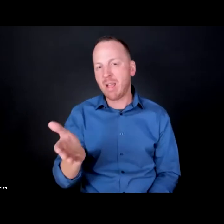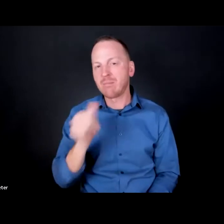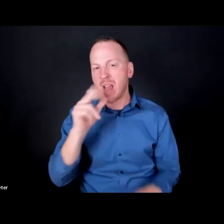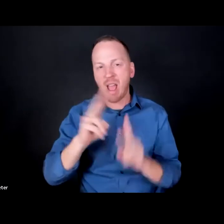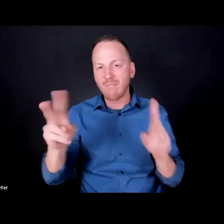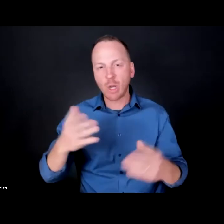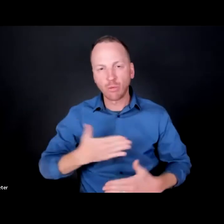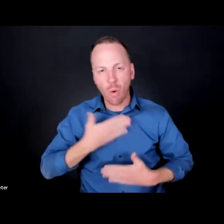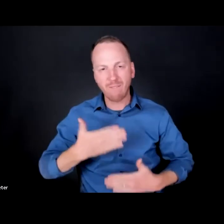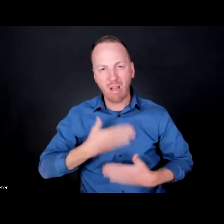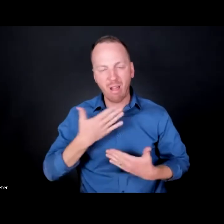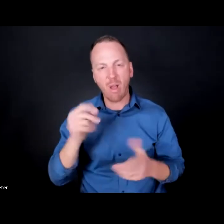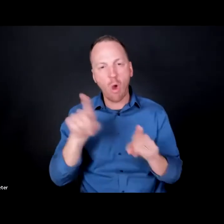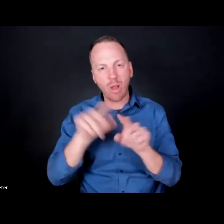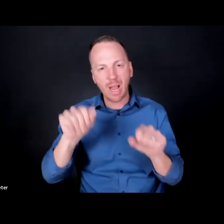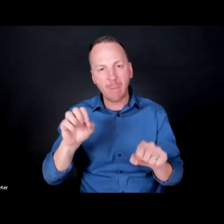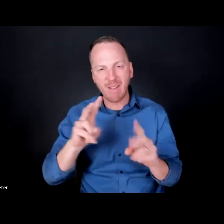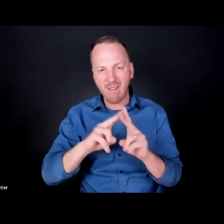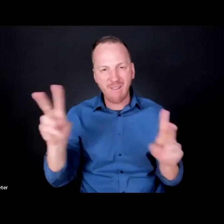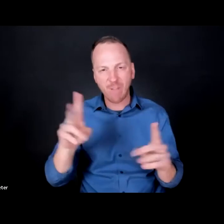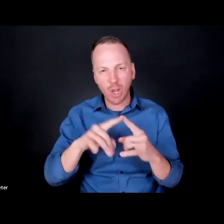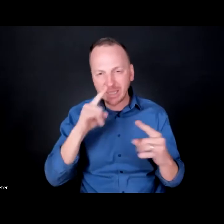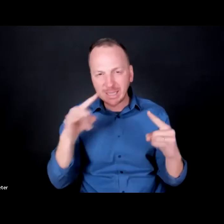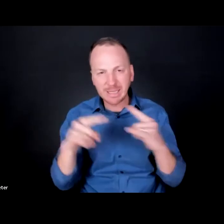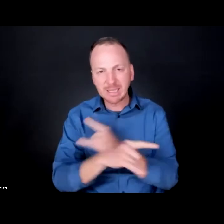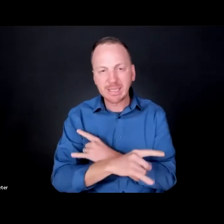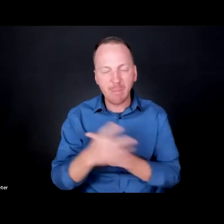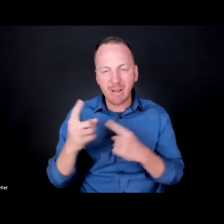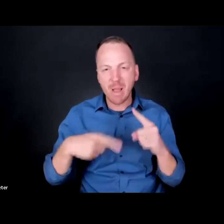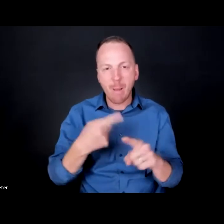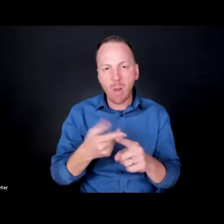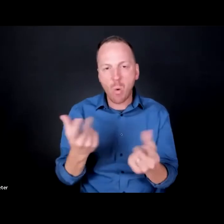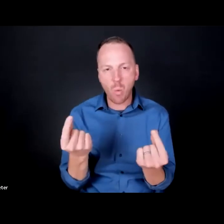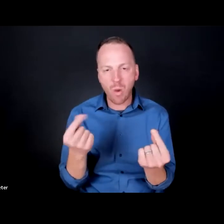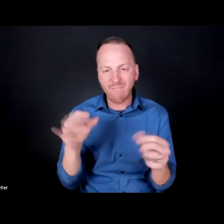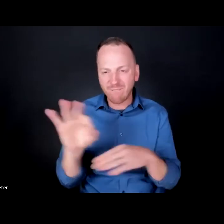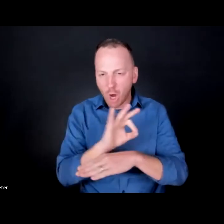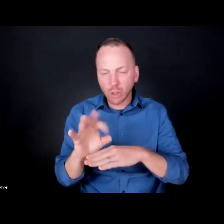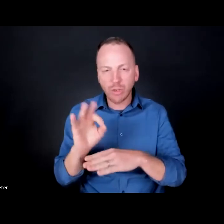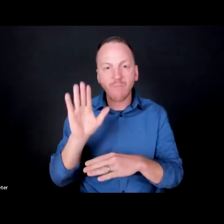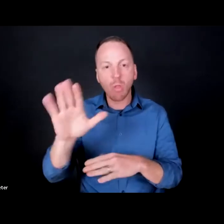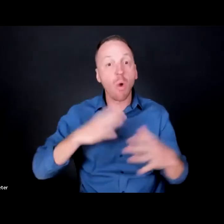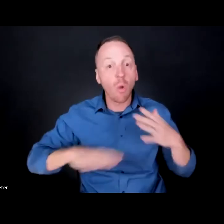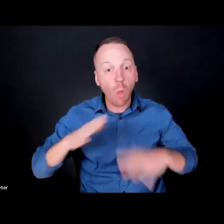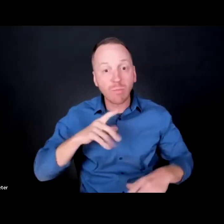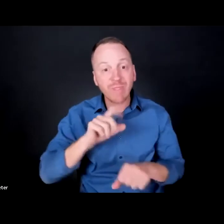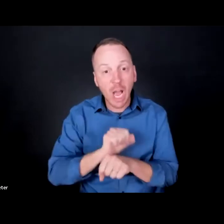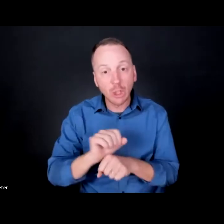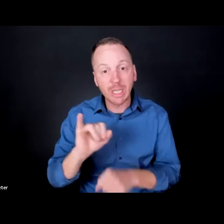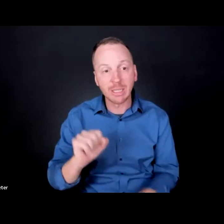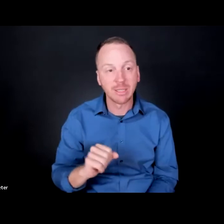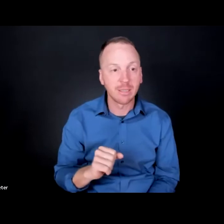very joyful and also can be quite deceptive about what the functionality of their clothing actually